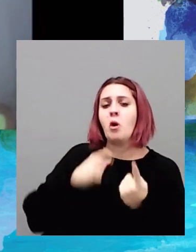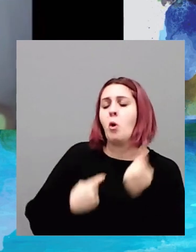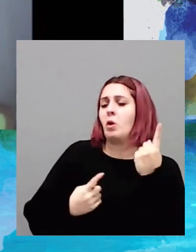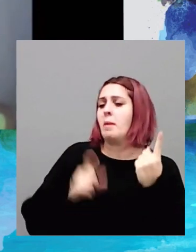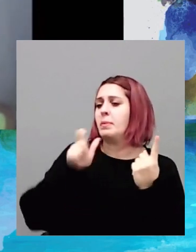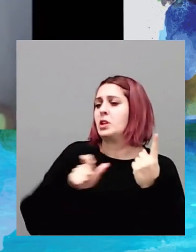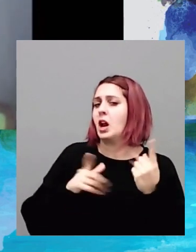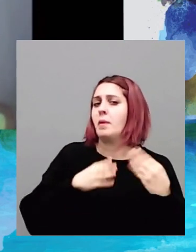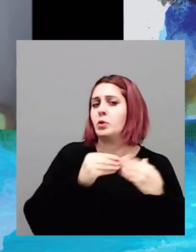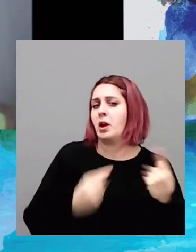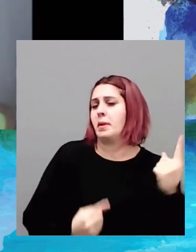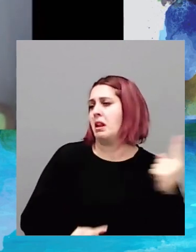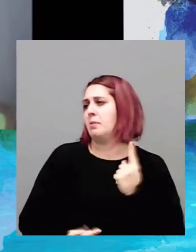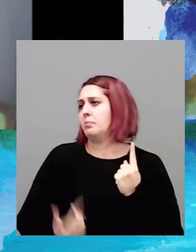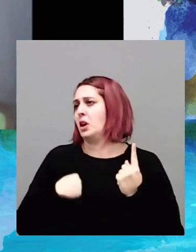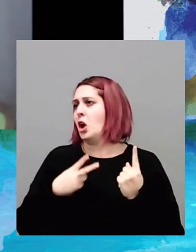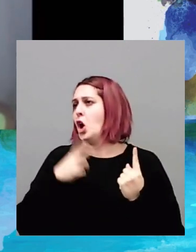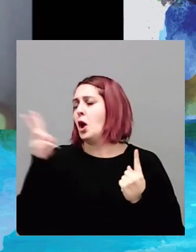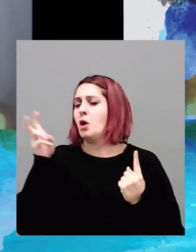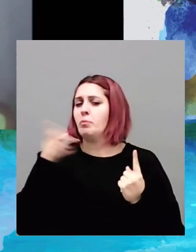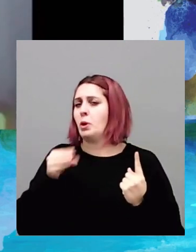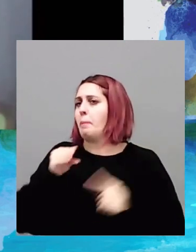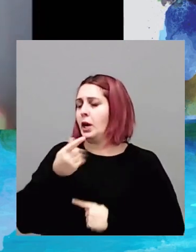Before they used to say, well, if I'm just going to get